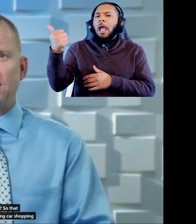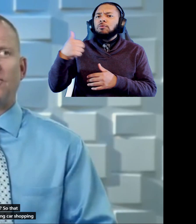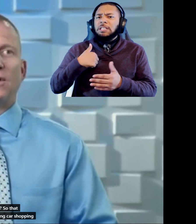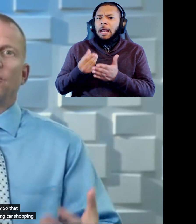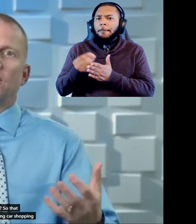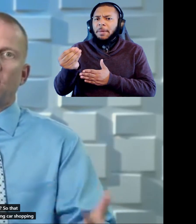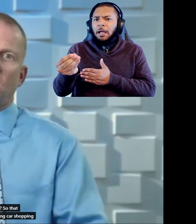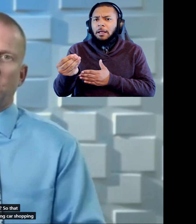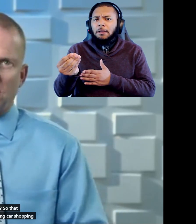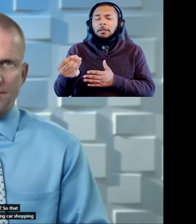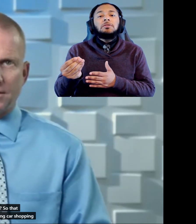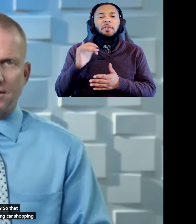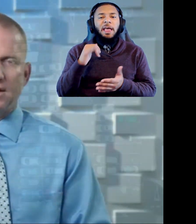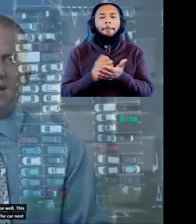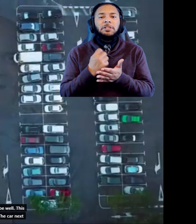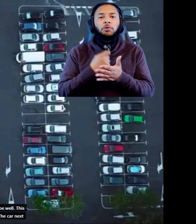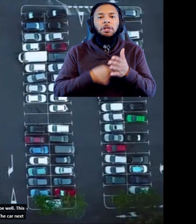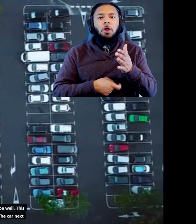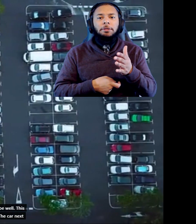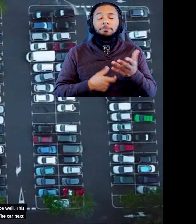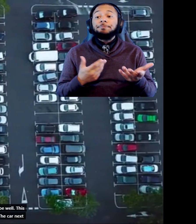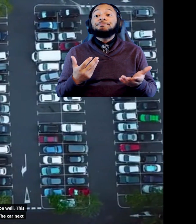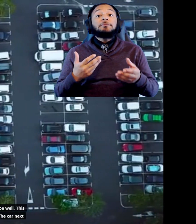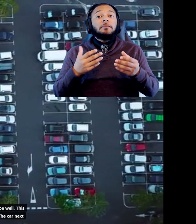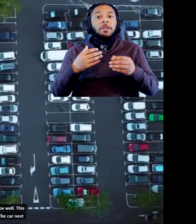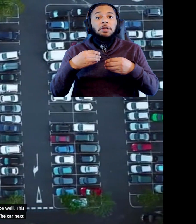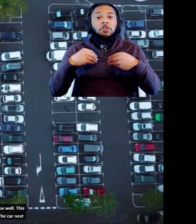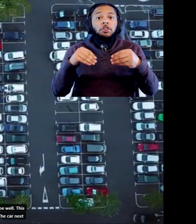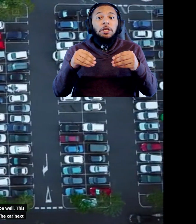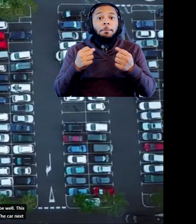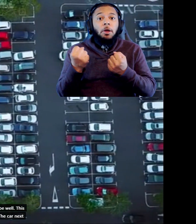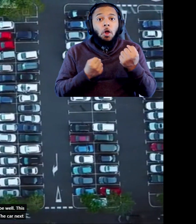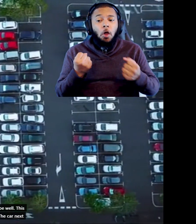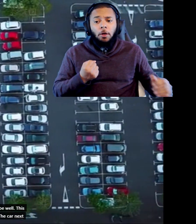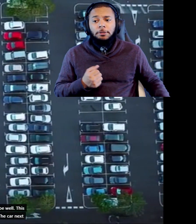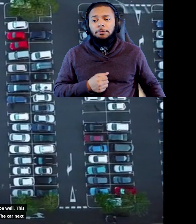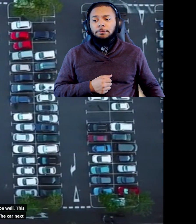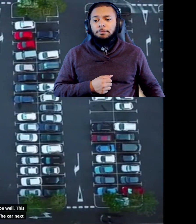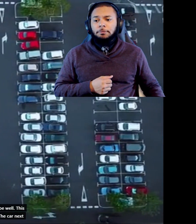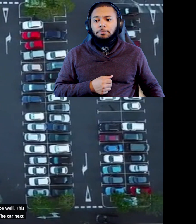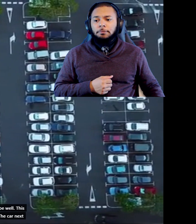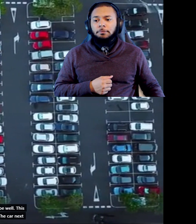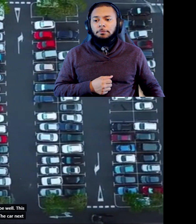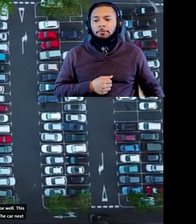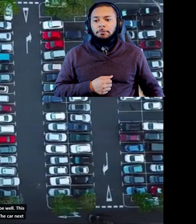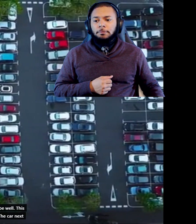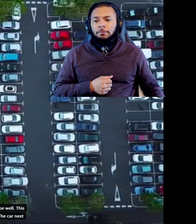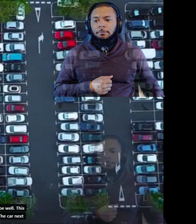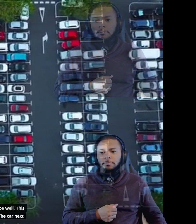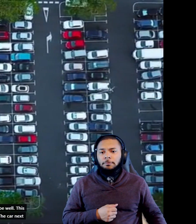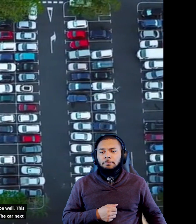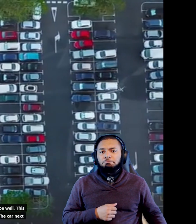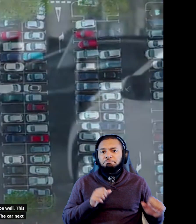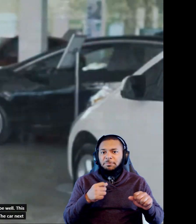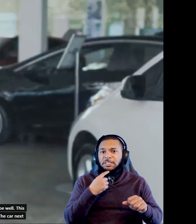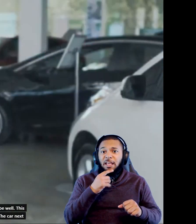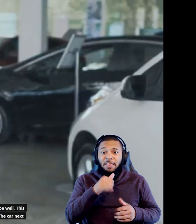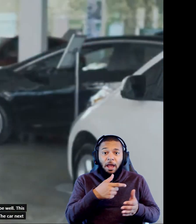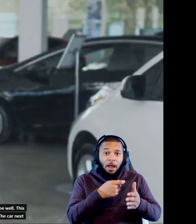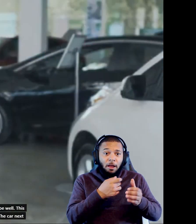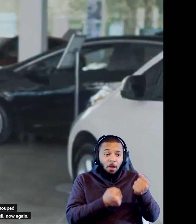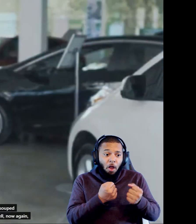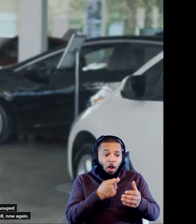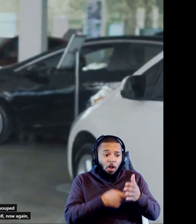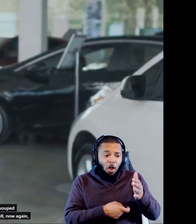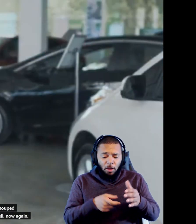opportunity cost. If I'm going car shopping, opportunity cost would be, well, this car here costs $15,000. The